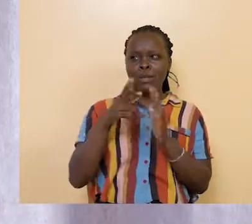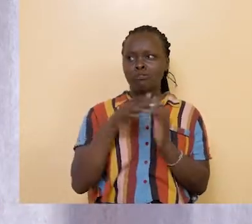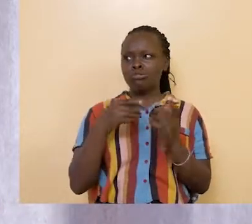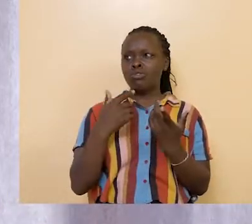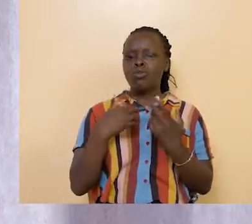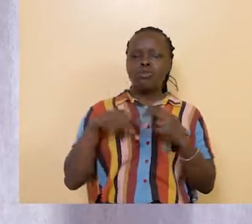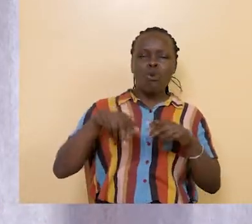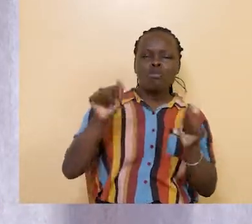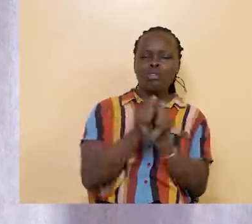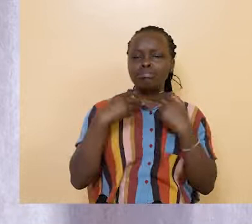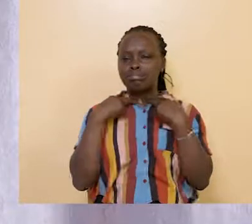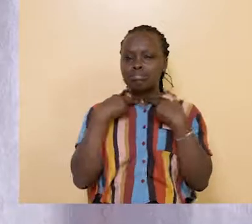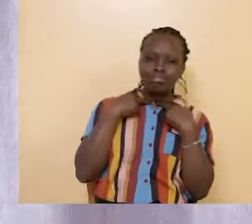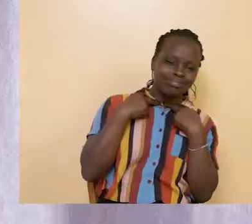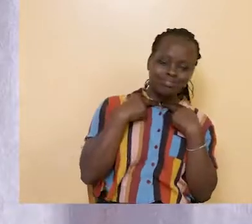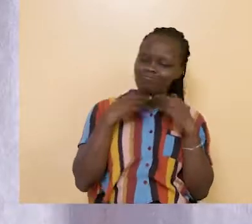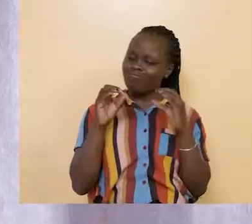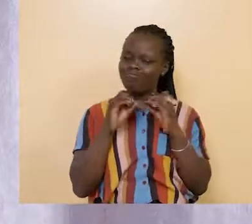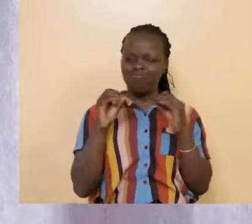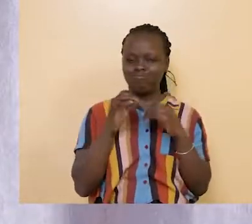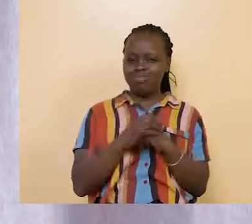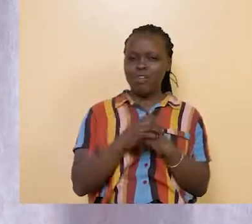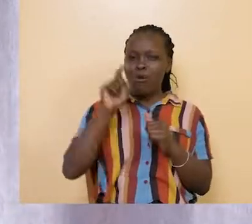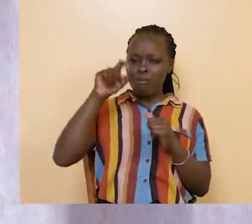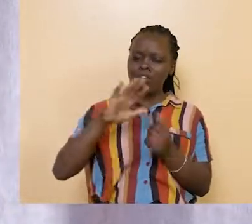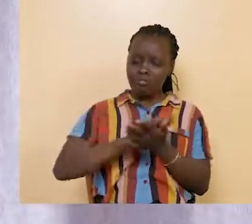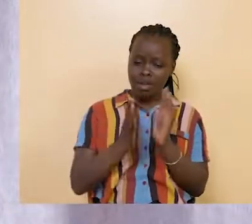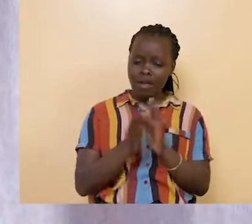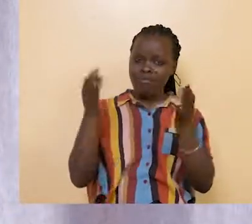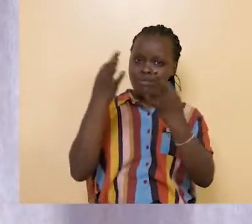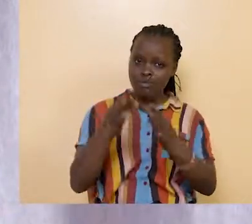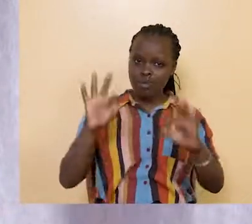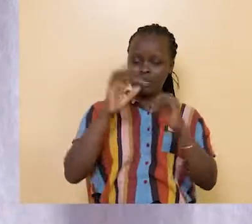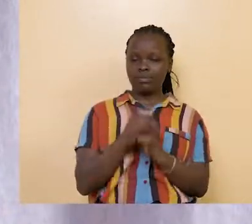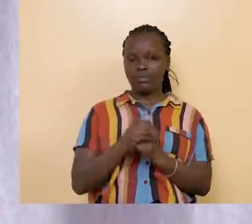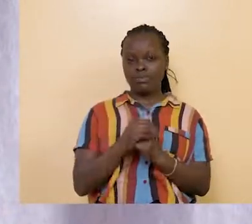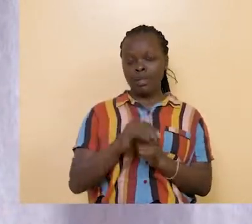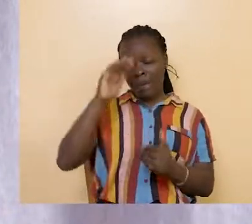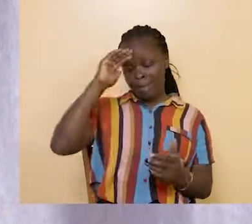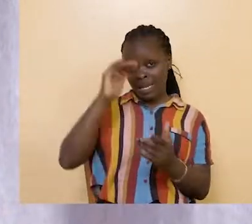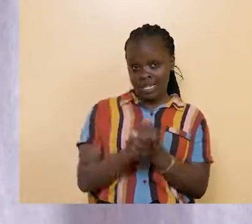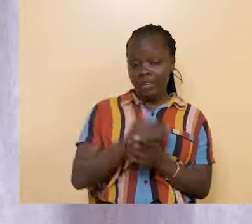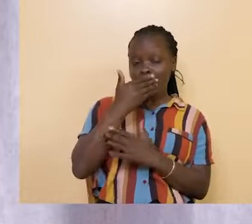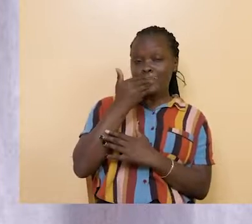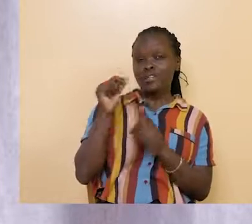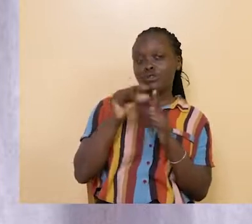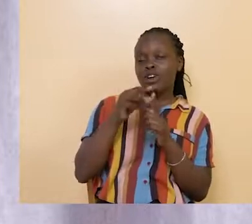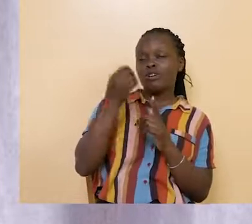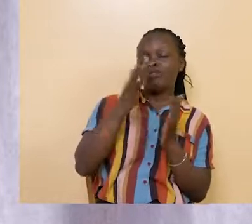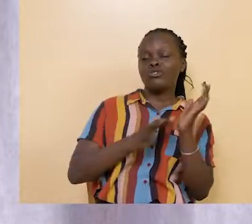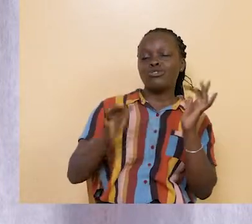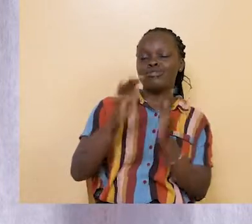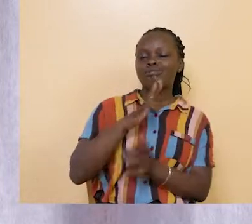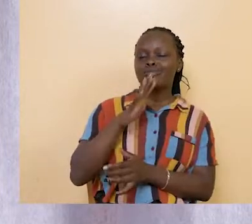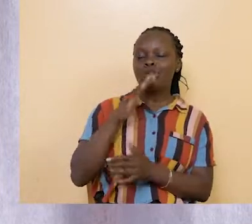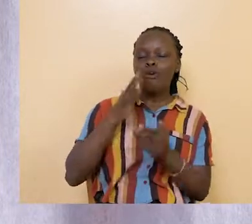walk in the shadow of words that have broken you, that have been spoken over you. Believe the better word that Jesus